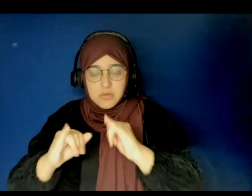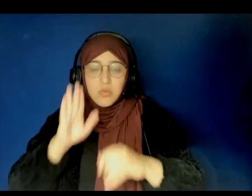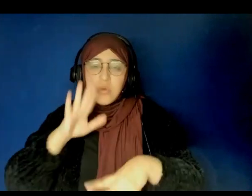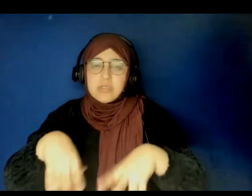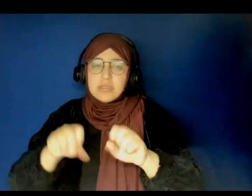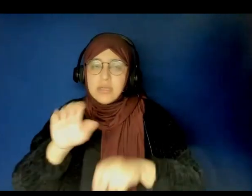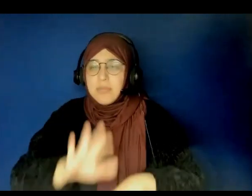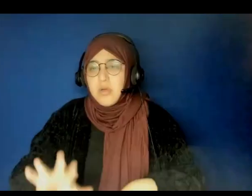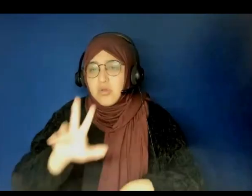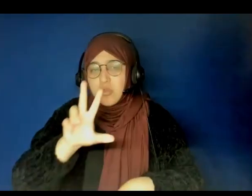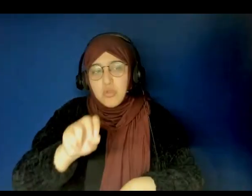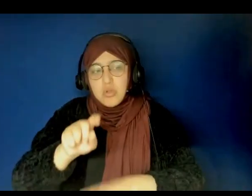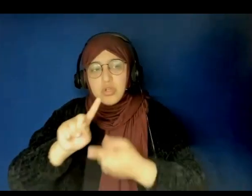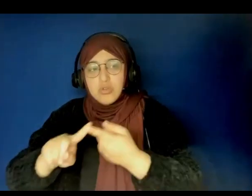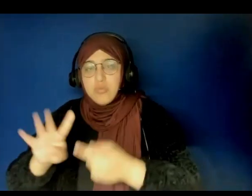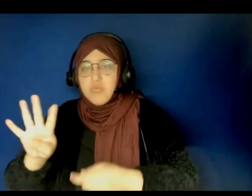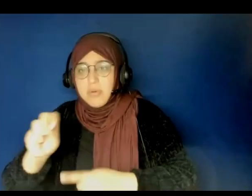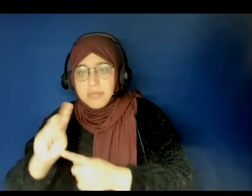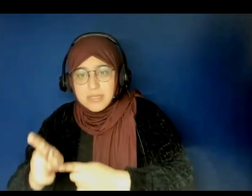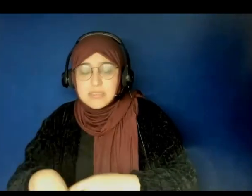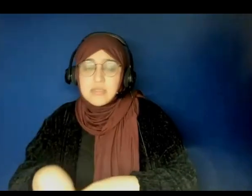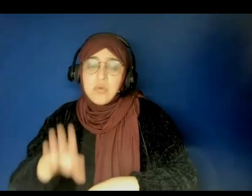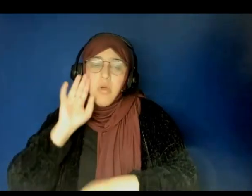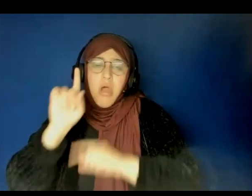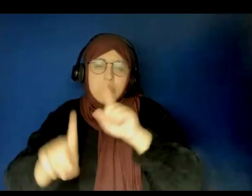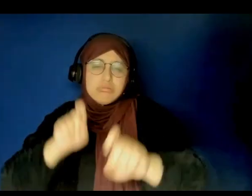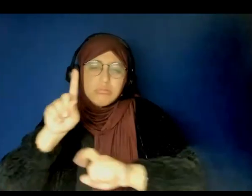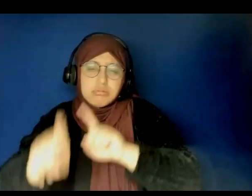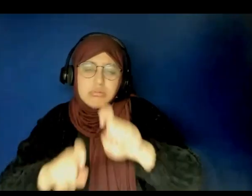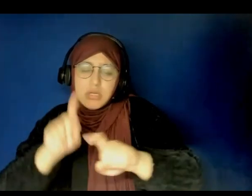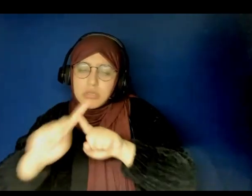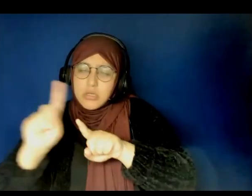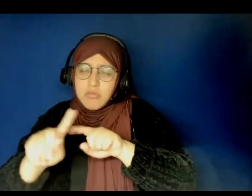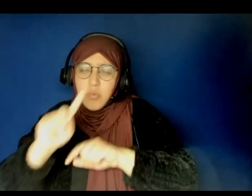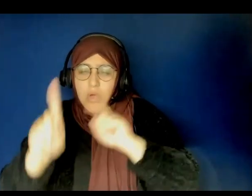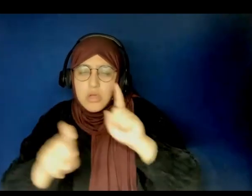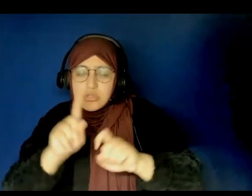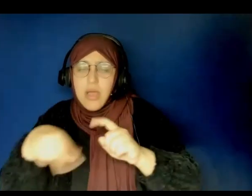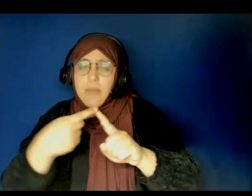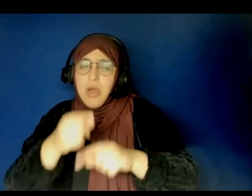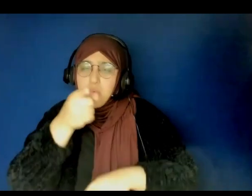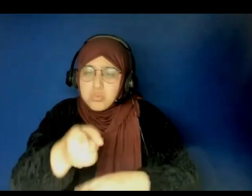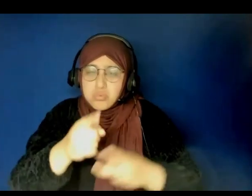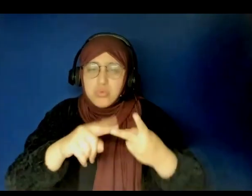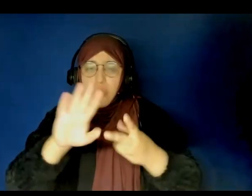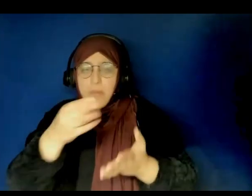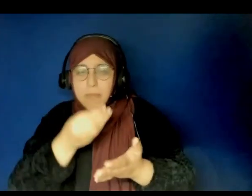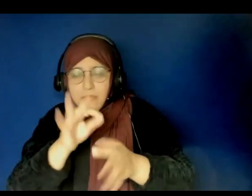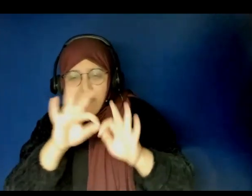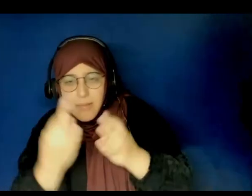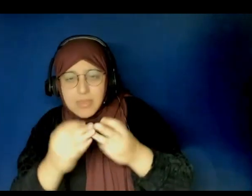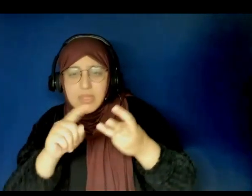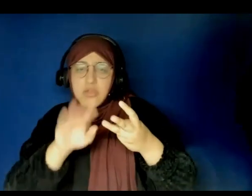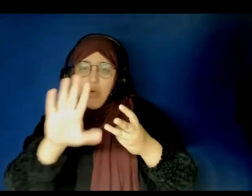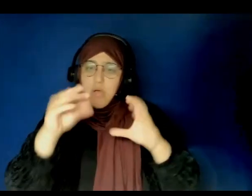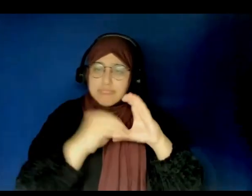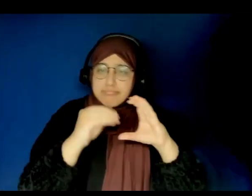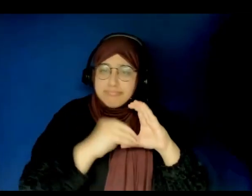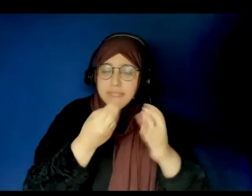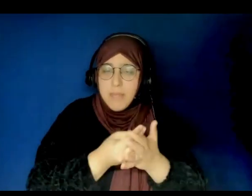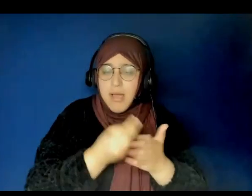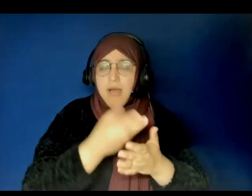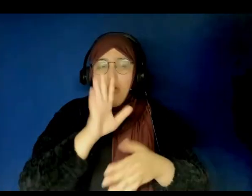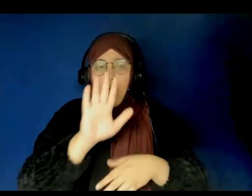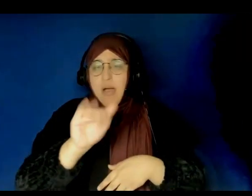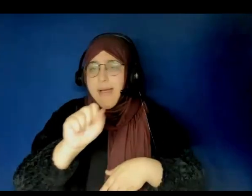of the questions about you, your family, your assets, funeral, expenses, debts, charitable gifting, everything